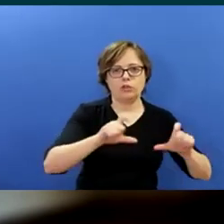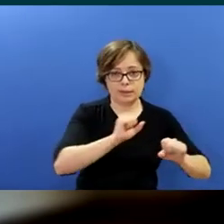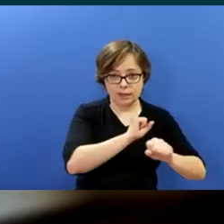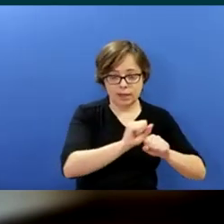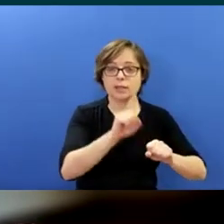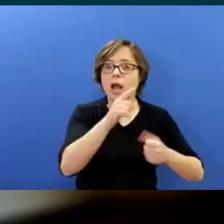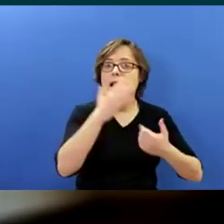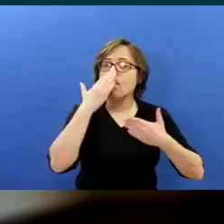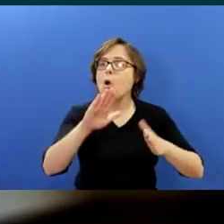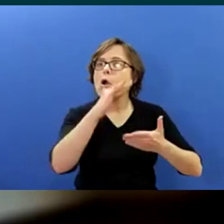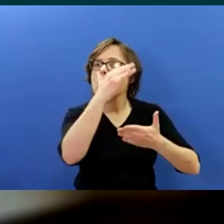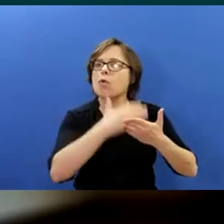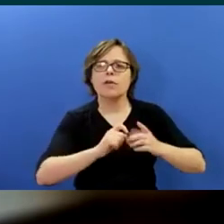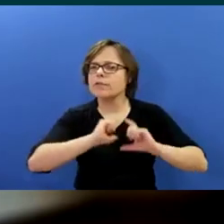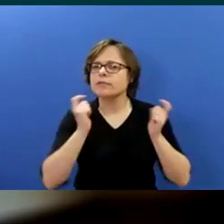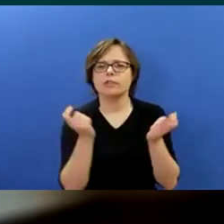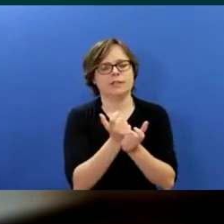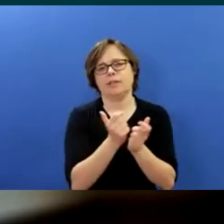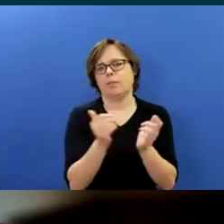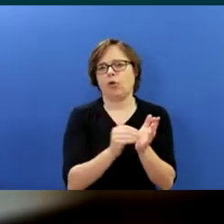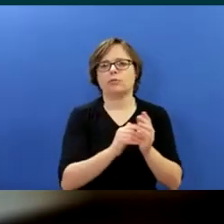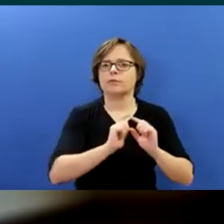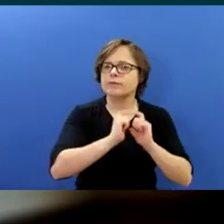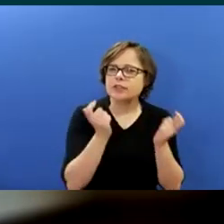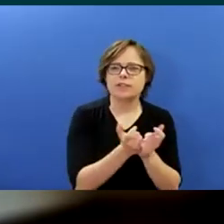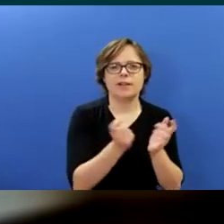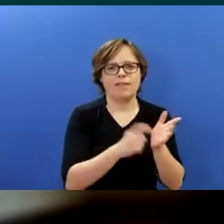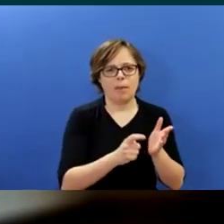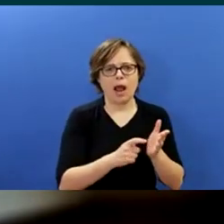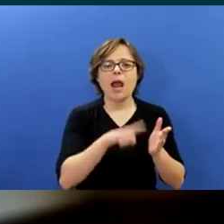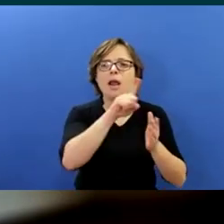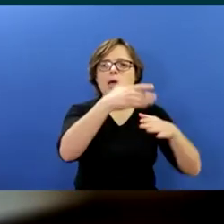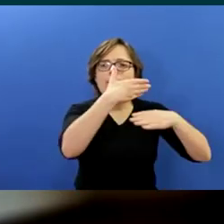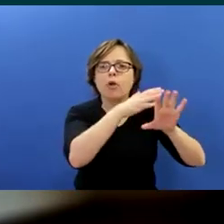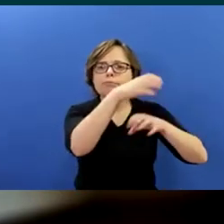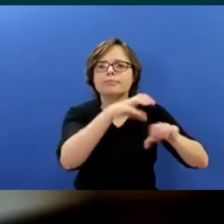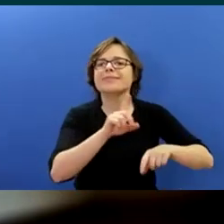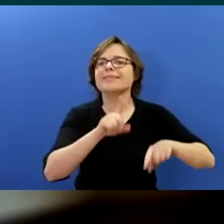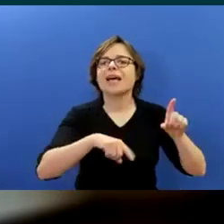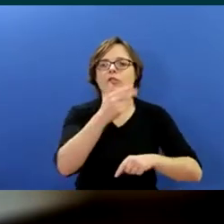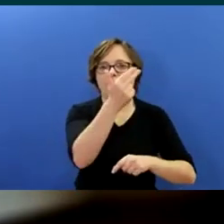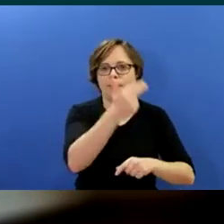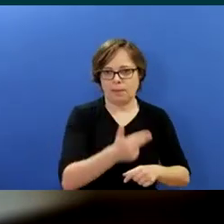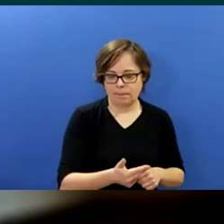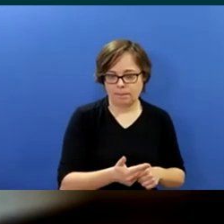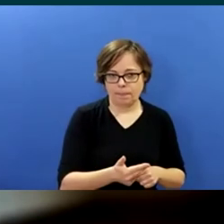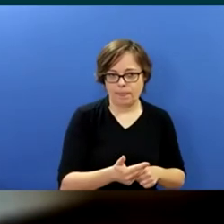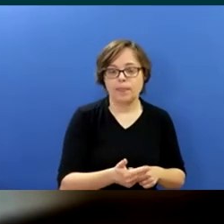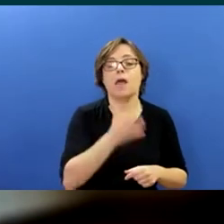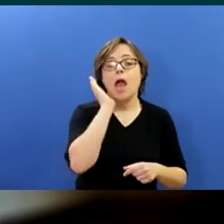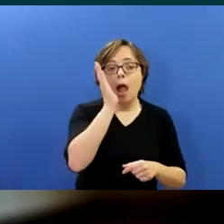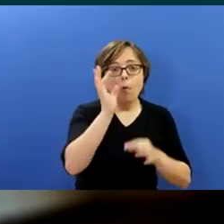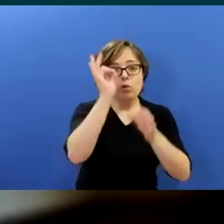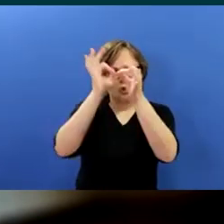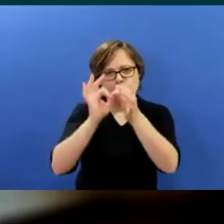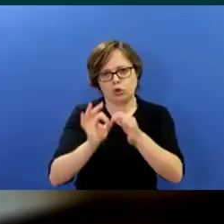and shows them in thematics. And then we deep dive into a thematic and you see what has been included, what has not